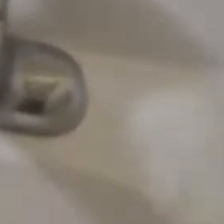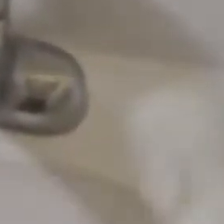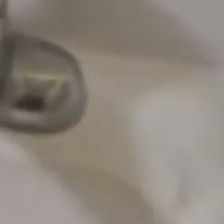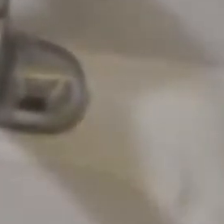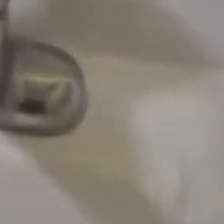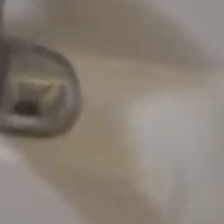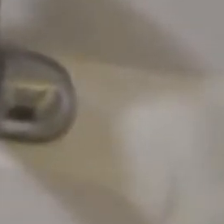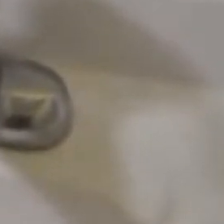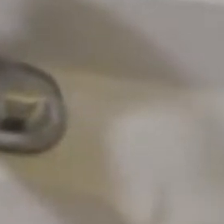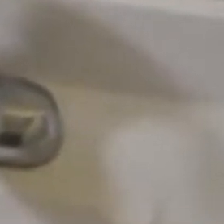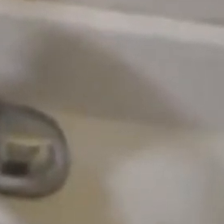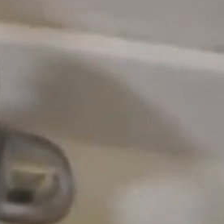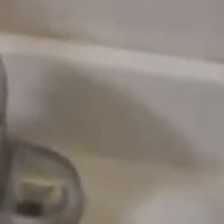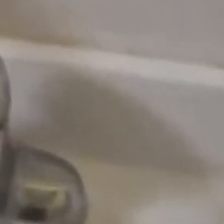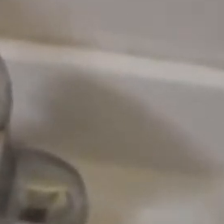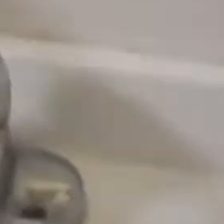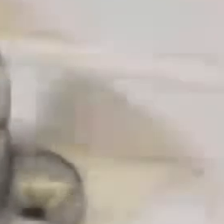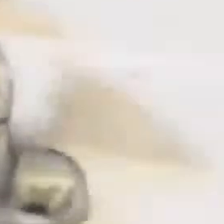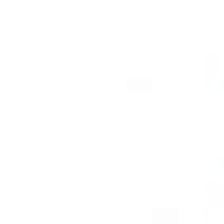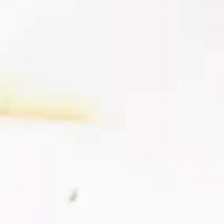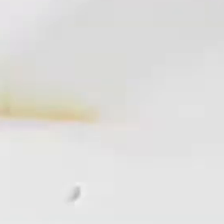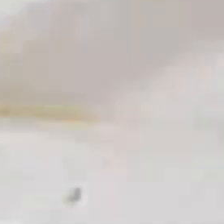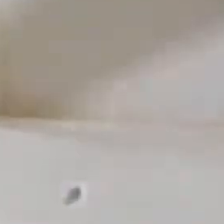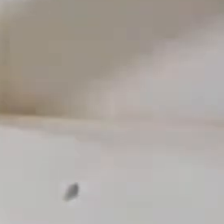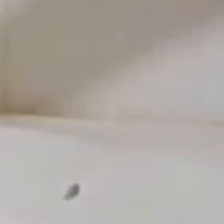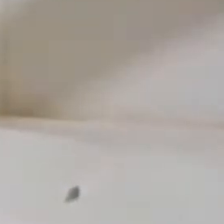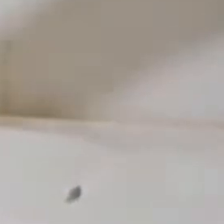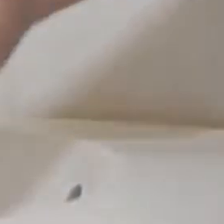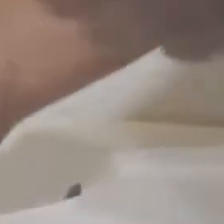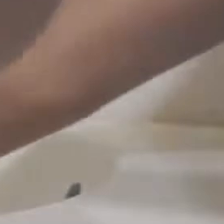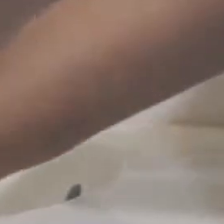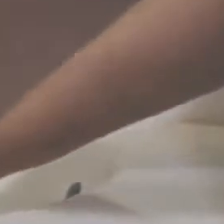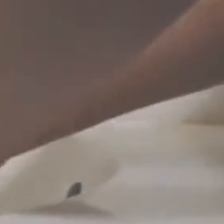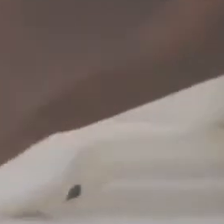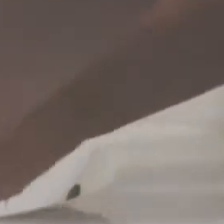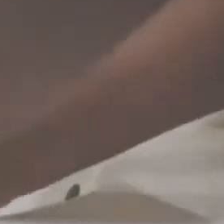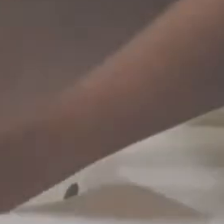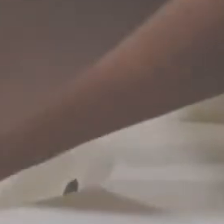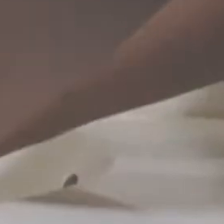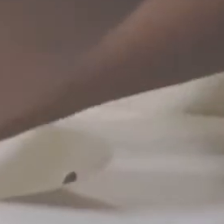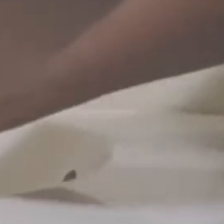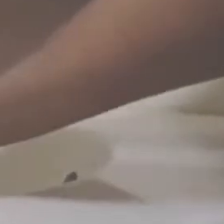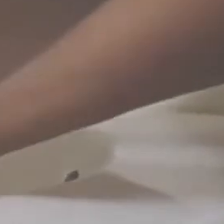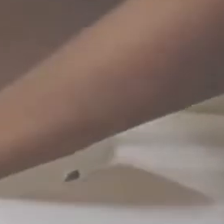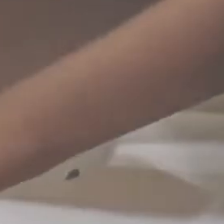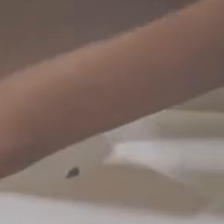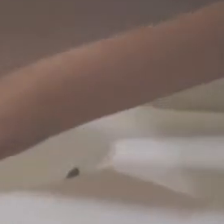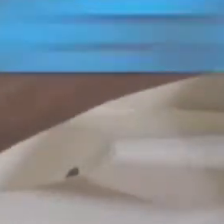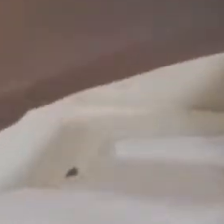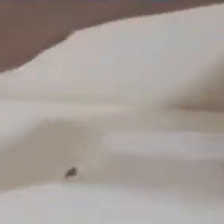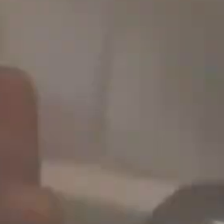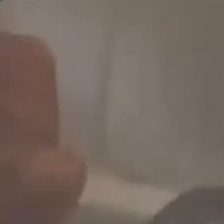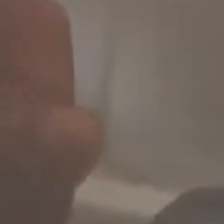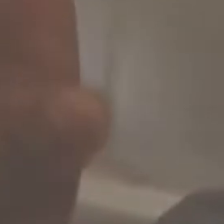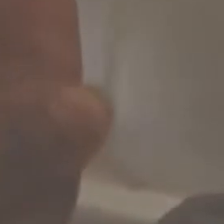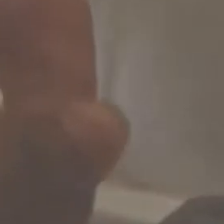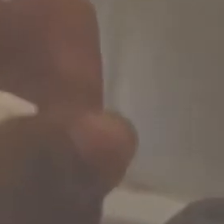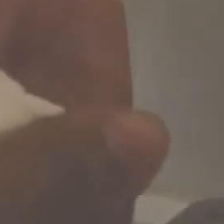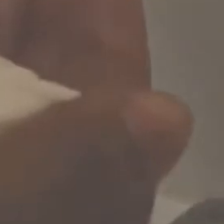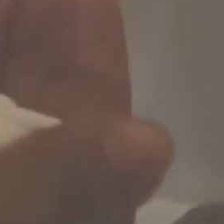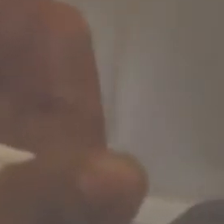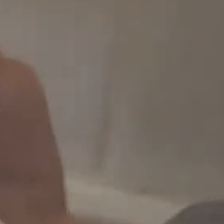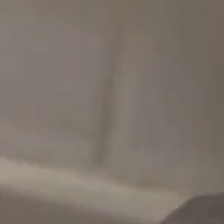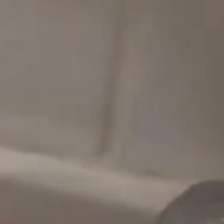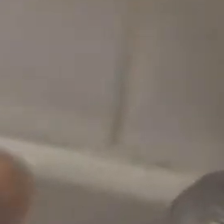help stop the spread of germs. Turn on water. Wet hands.